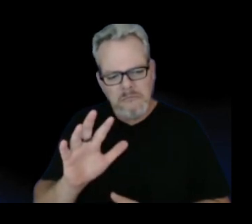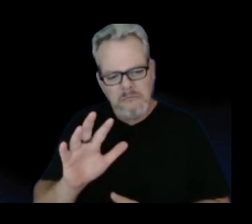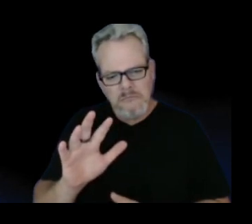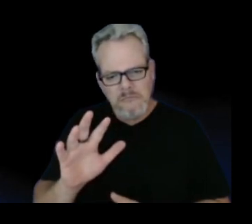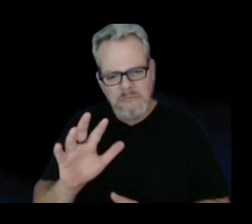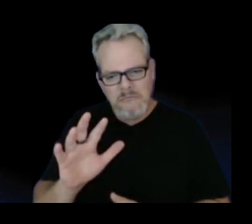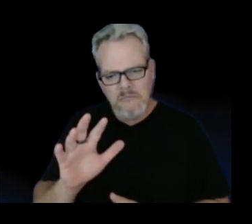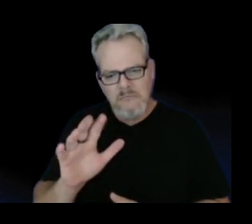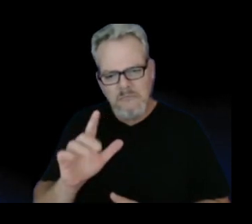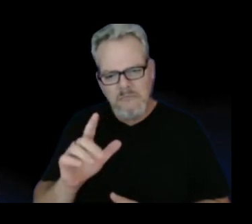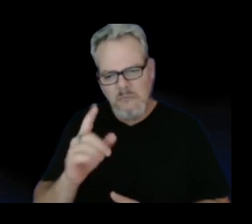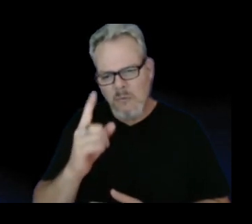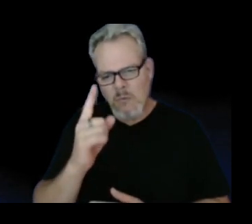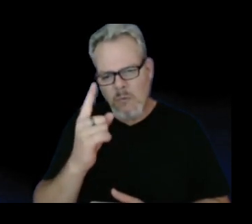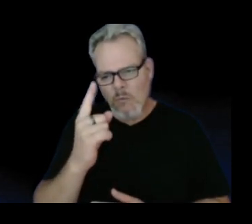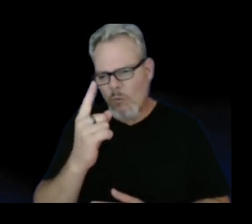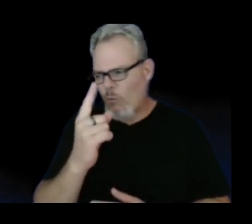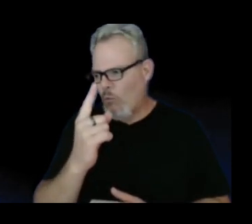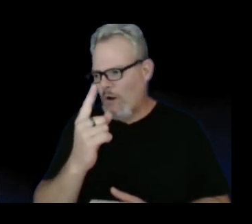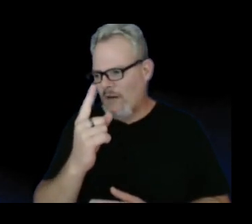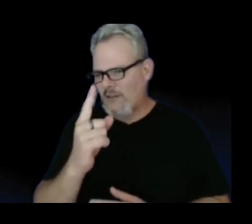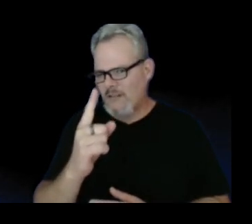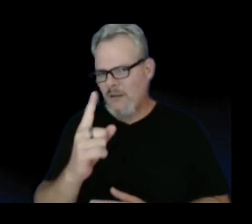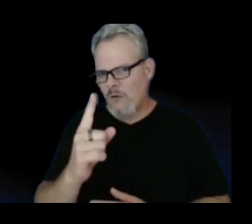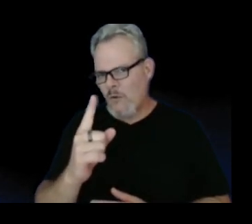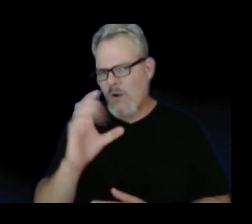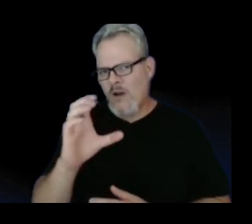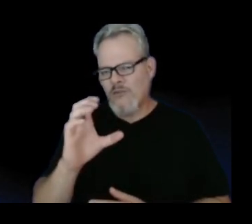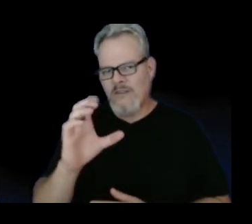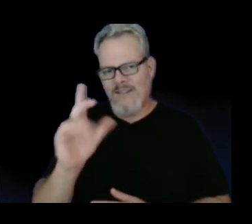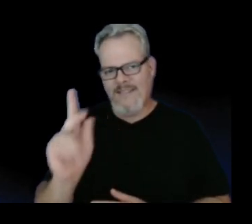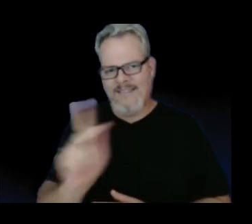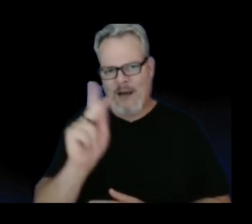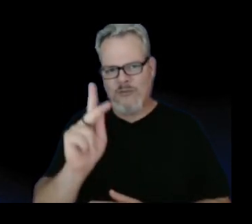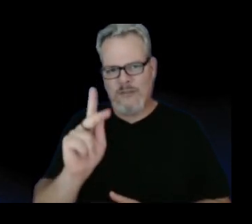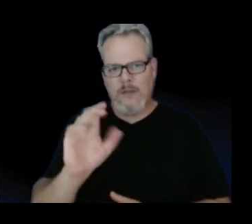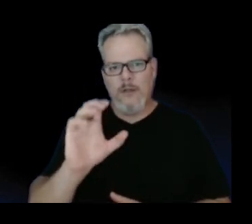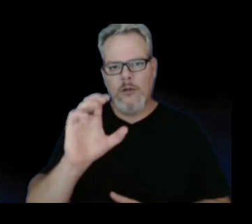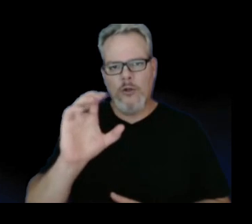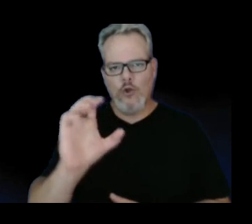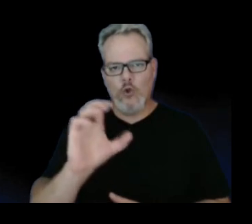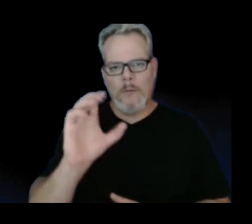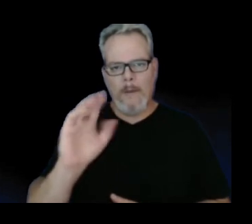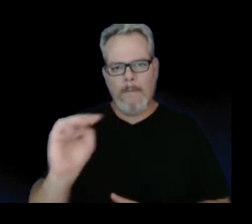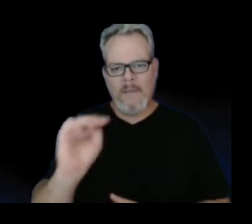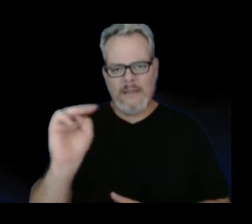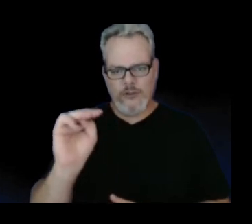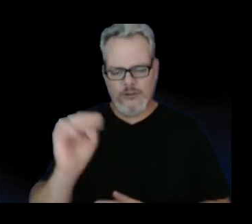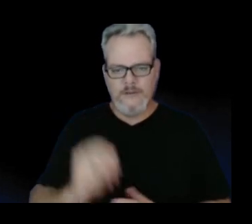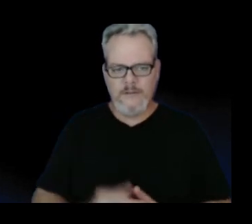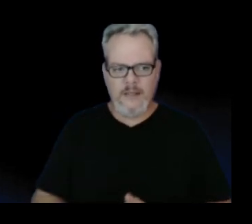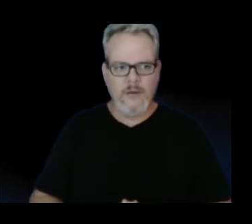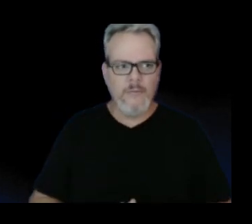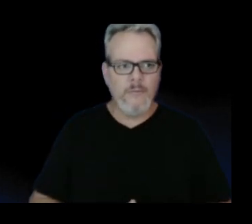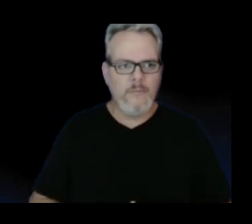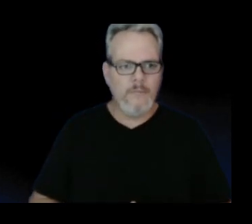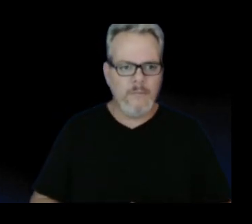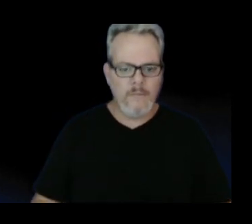cubic meters. So that's a lot smaller than recent eruptions, and it was a lot briefer as well.